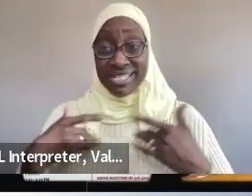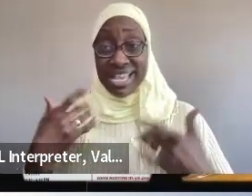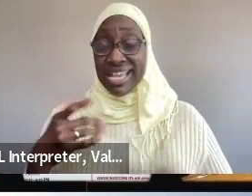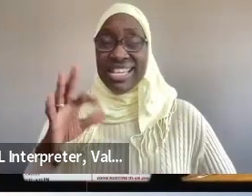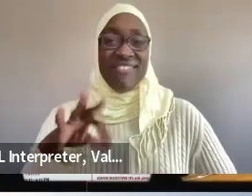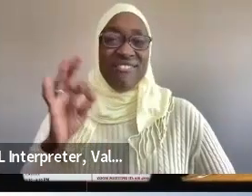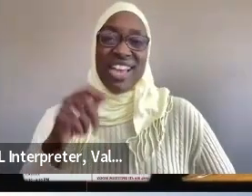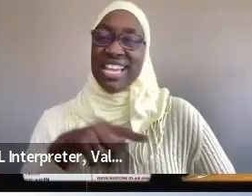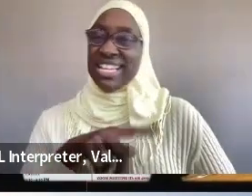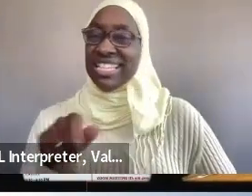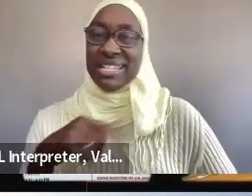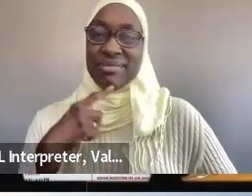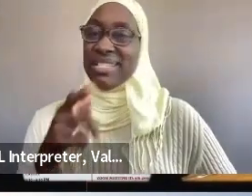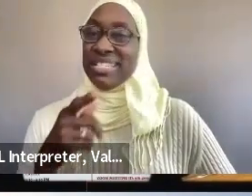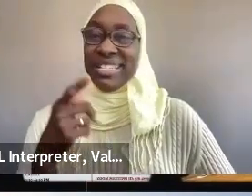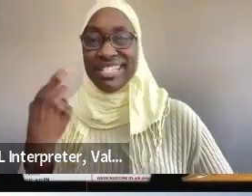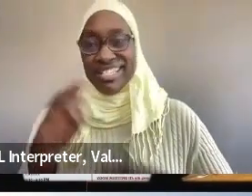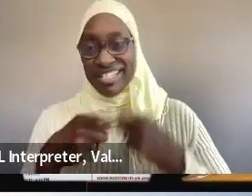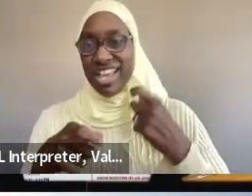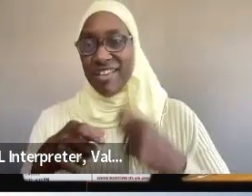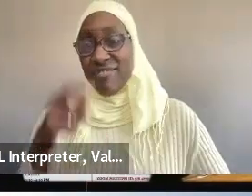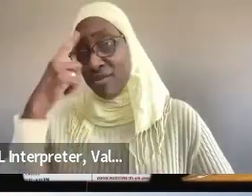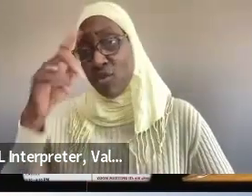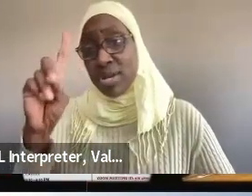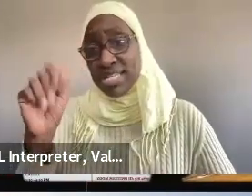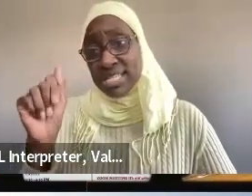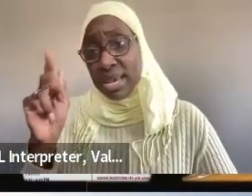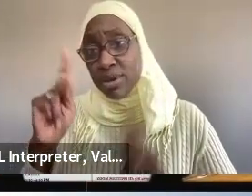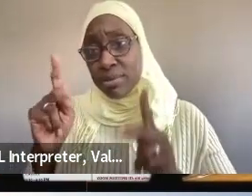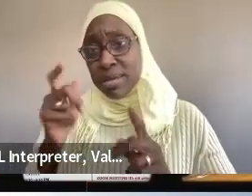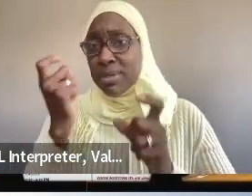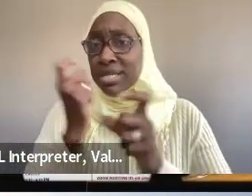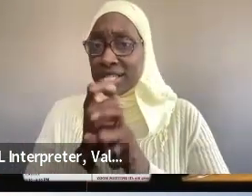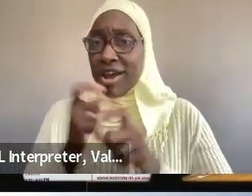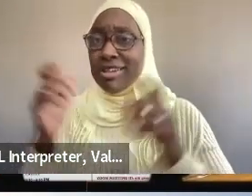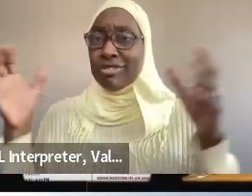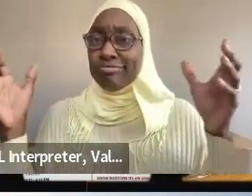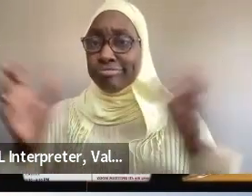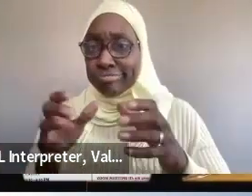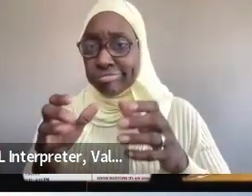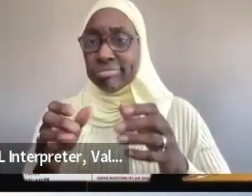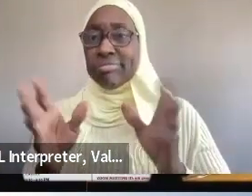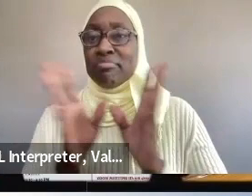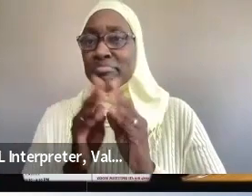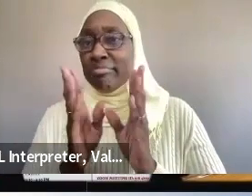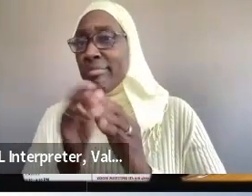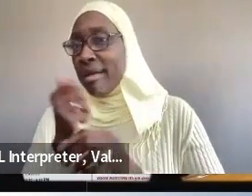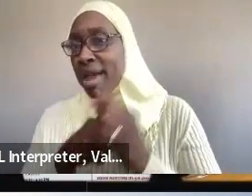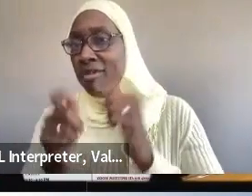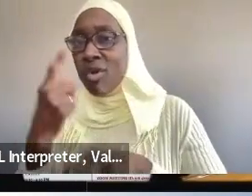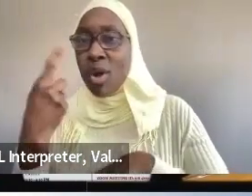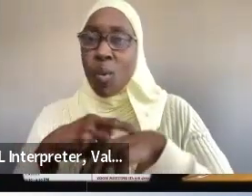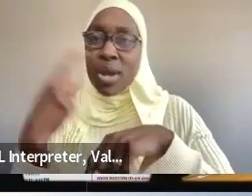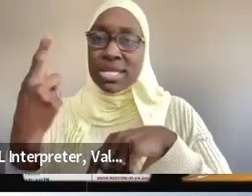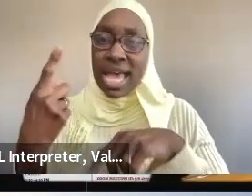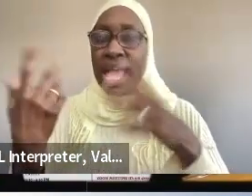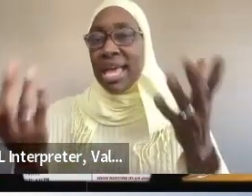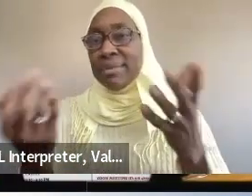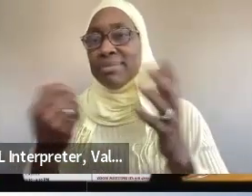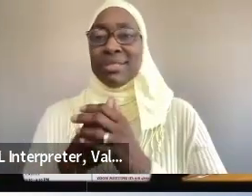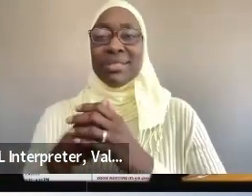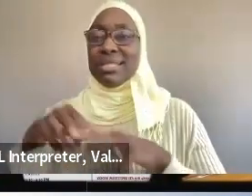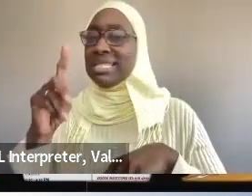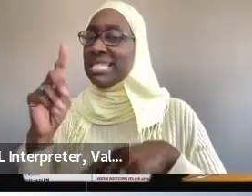difficult. And also for disabled people, it can be hard to kind of gather everyone at one time to like have a meeting or do something like that because disability is